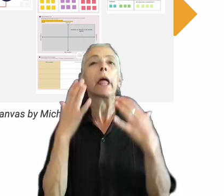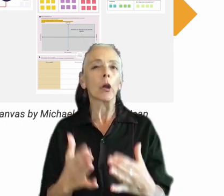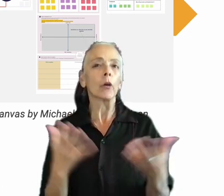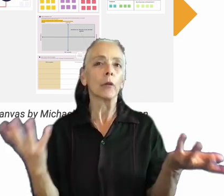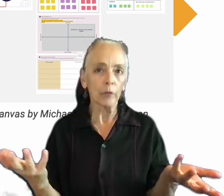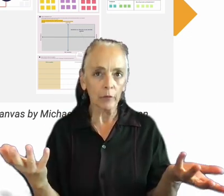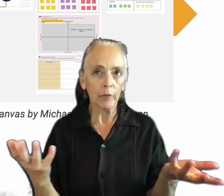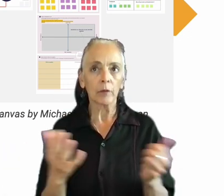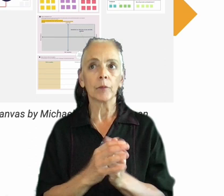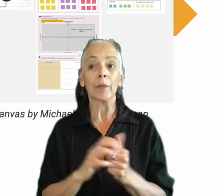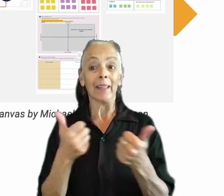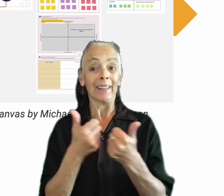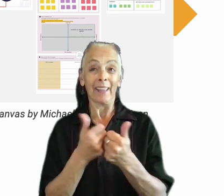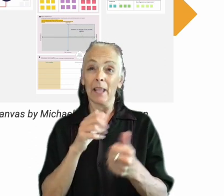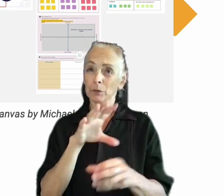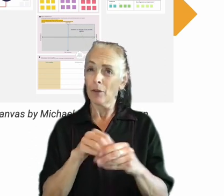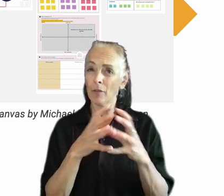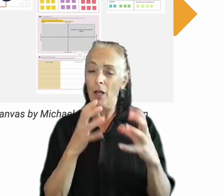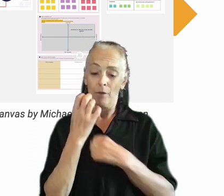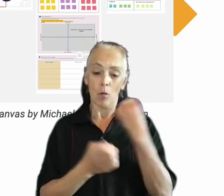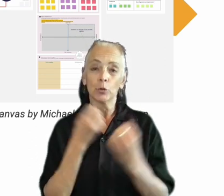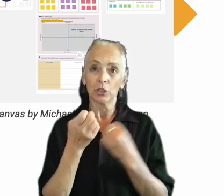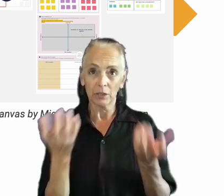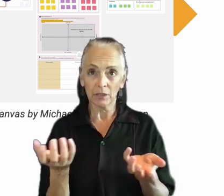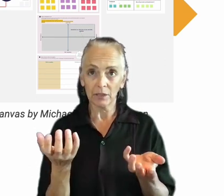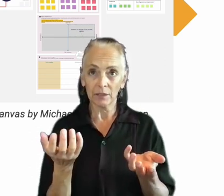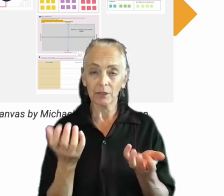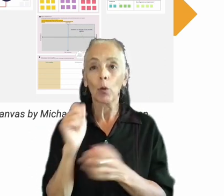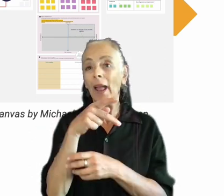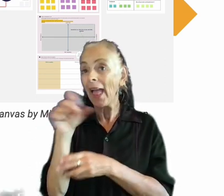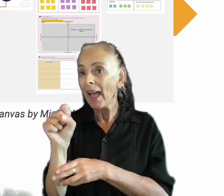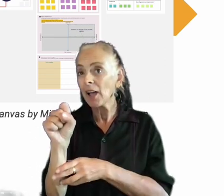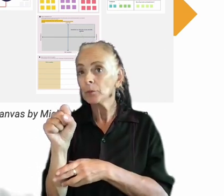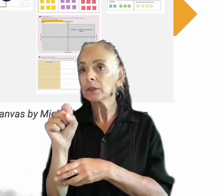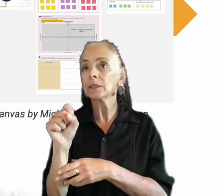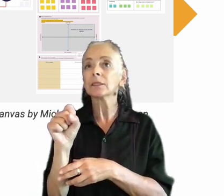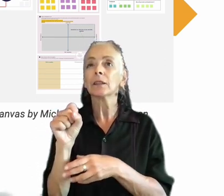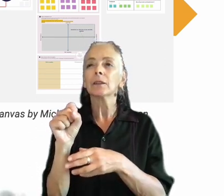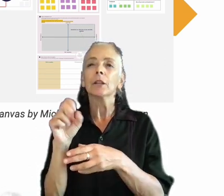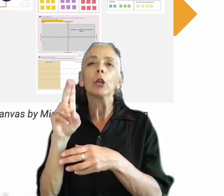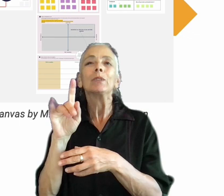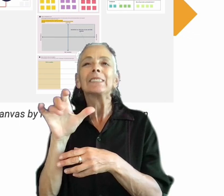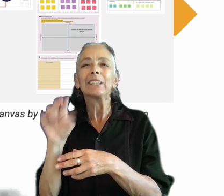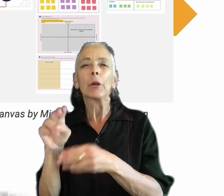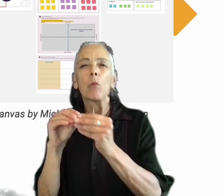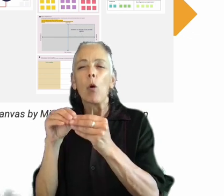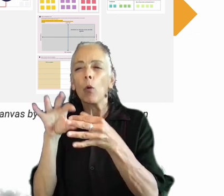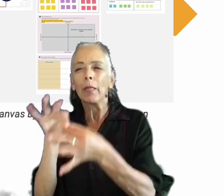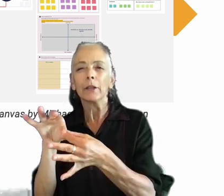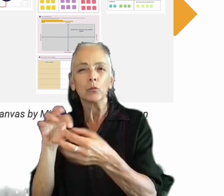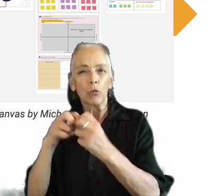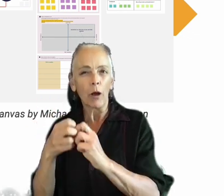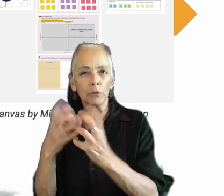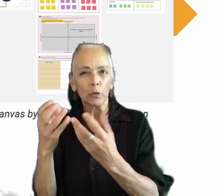know games are a lot about emotions you know uh apps that are utilitarian or a lot about problems to be solved but for us